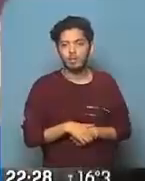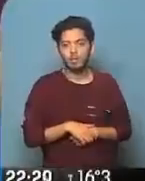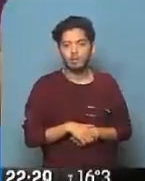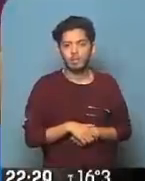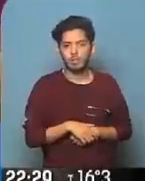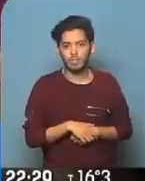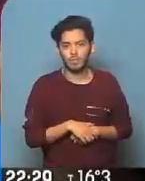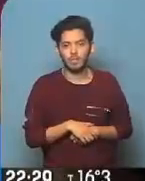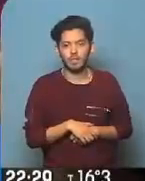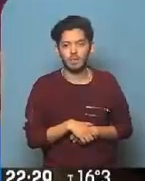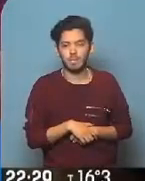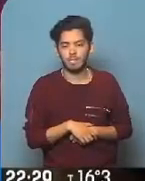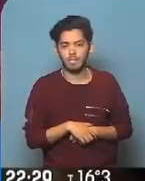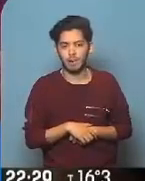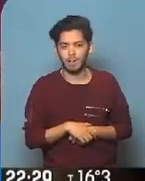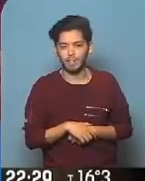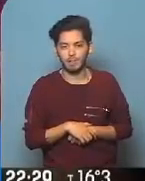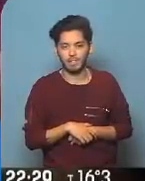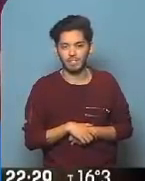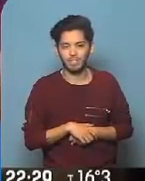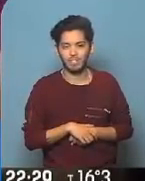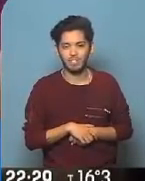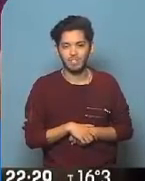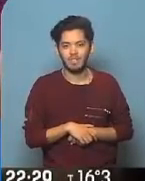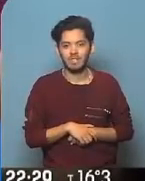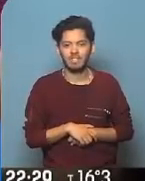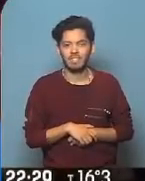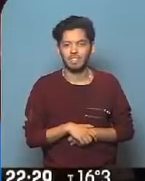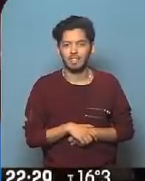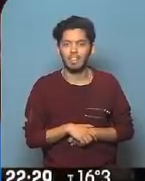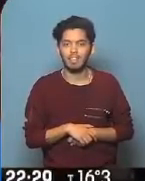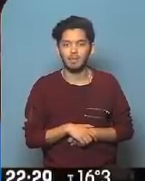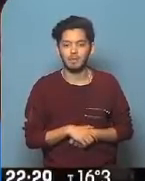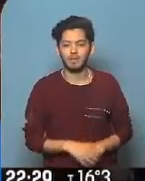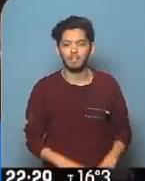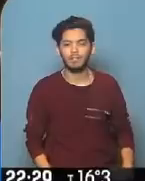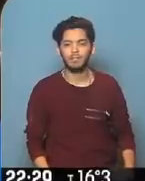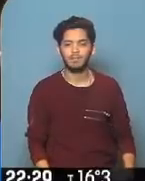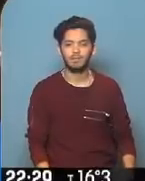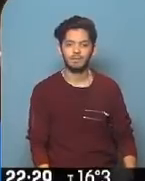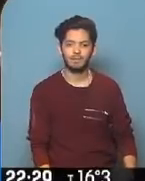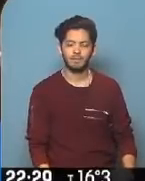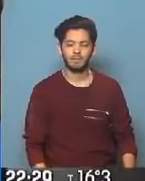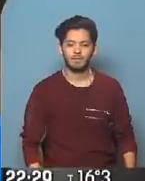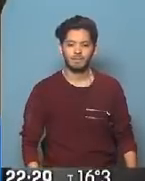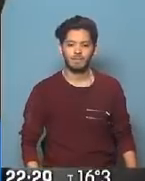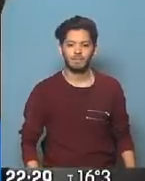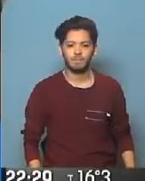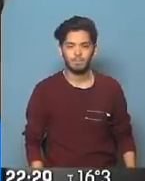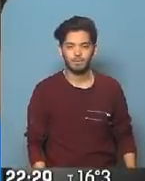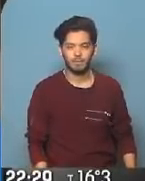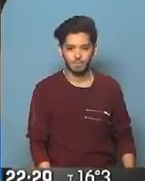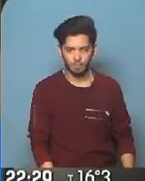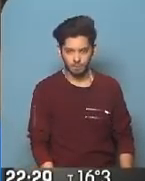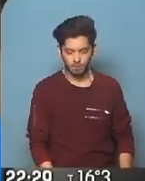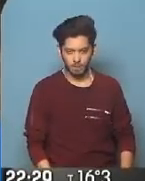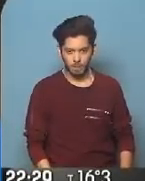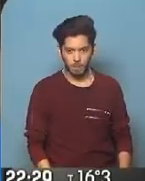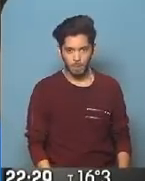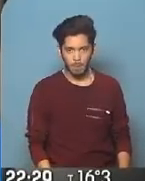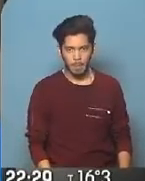I think it was important from our perspective, as President Trump said on Saturday and said again yesterday,